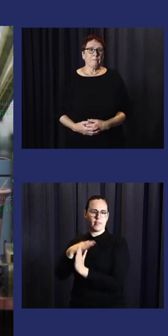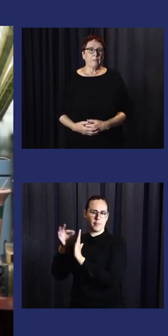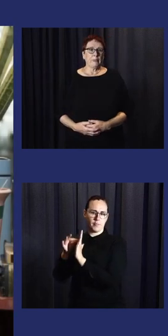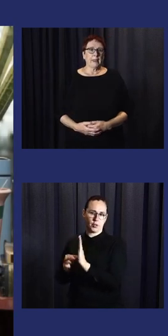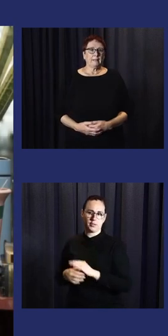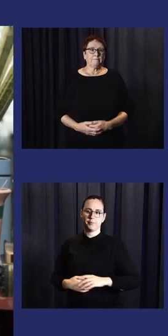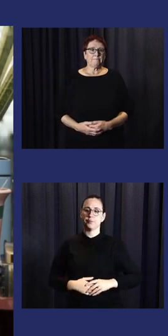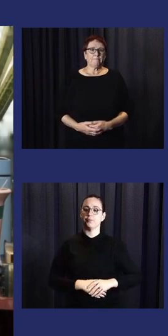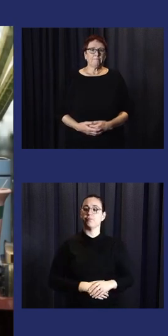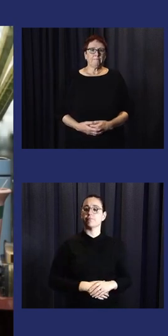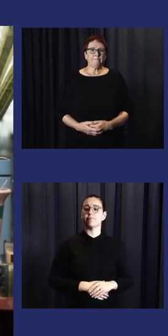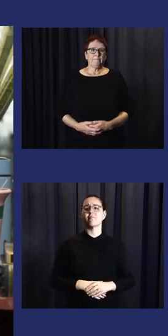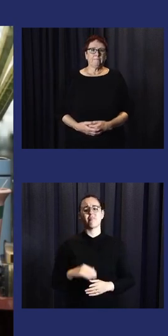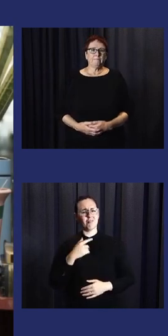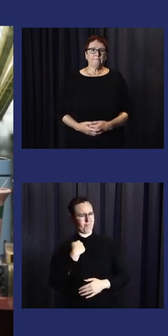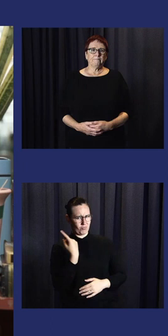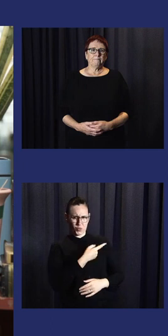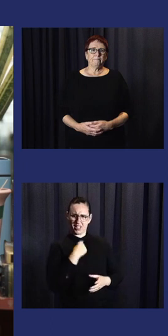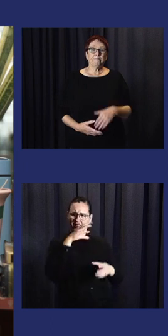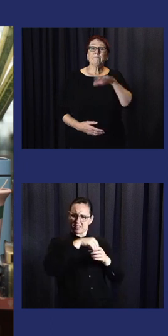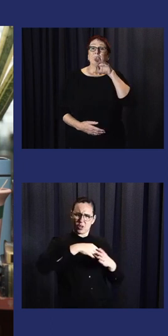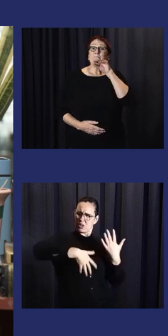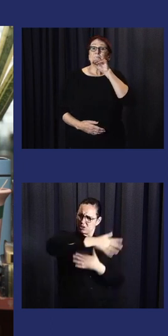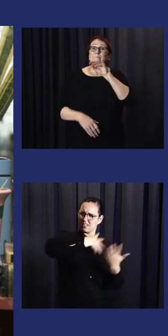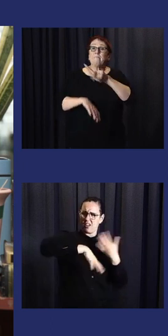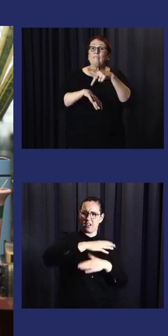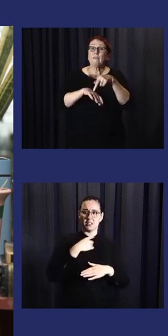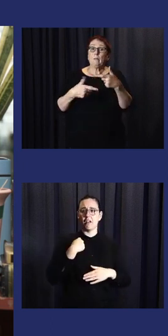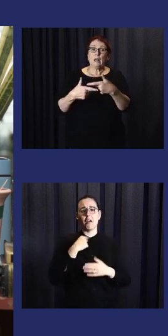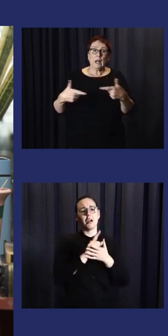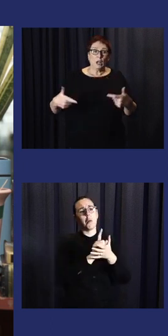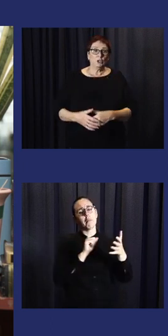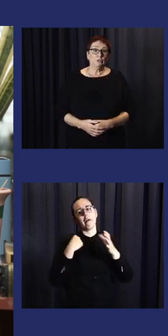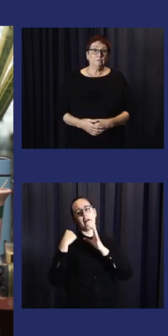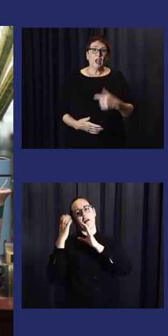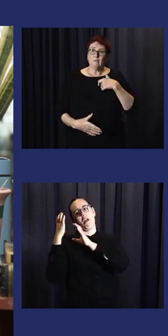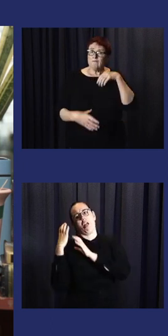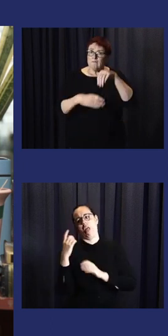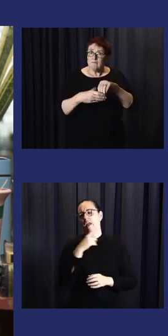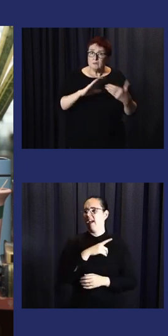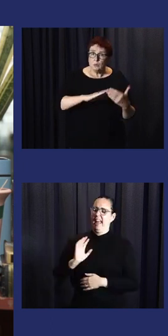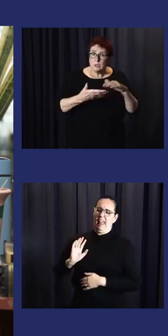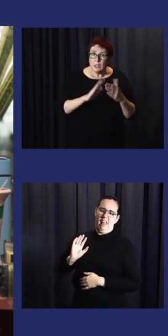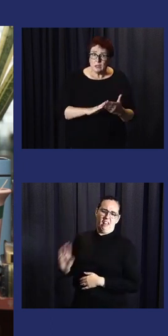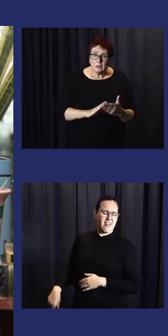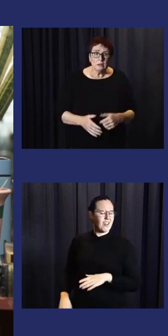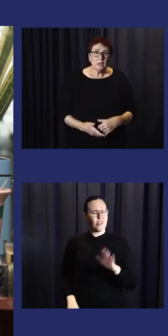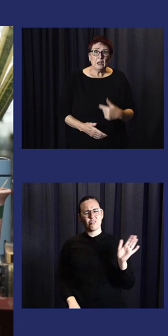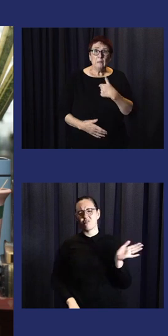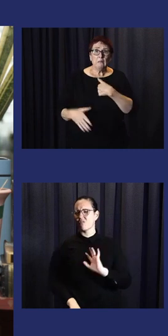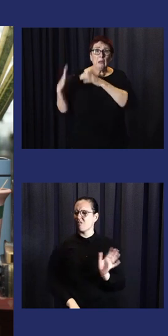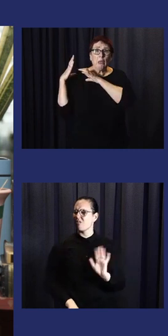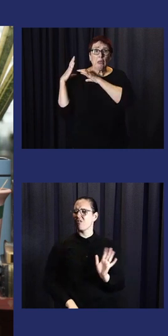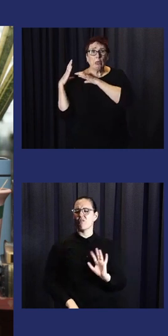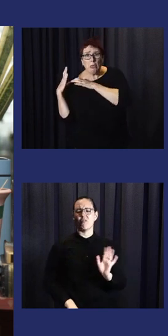Merong realization na part pala kami ng society. That we are not just, na